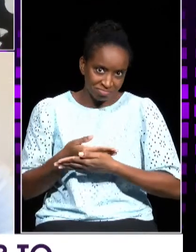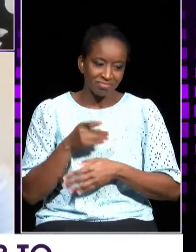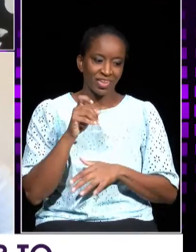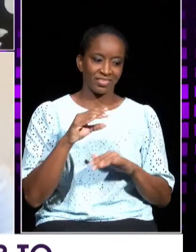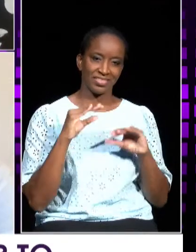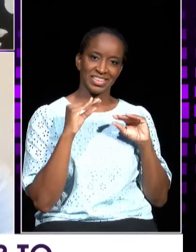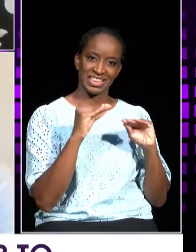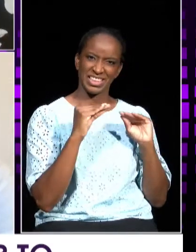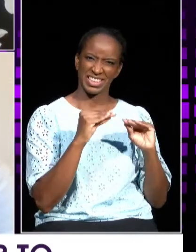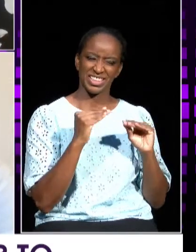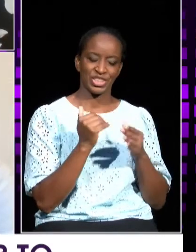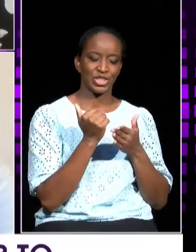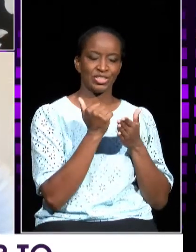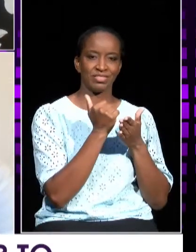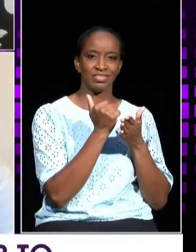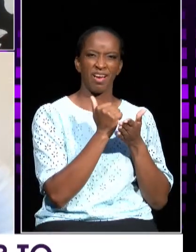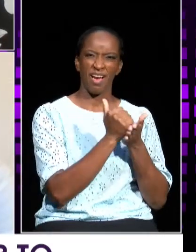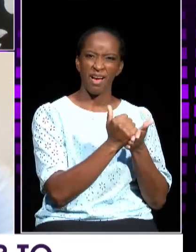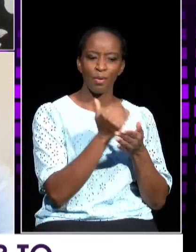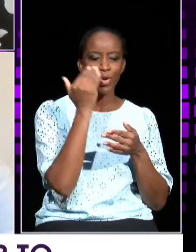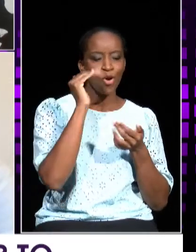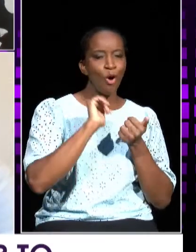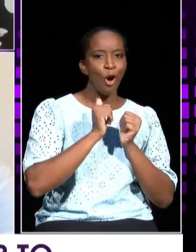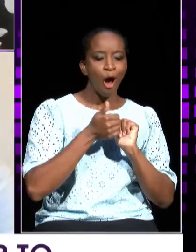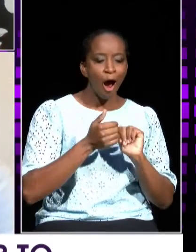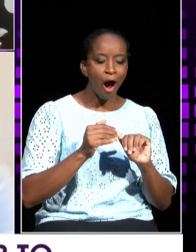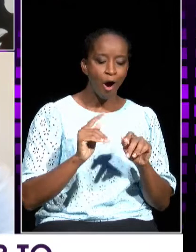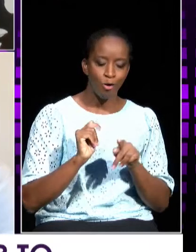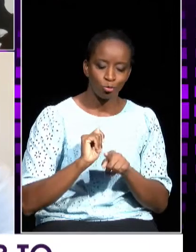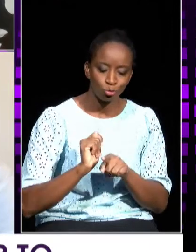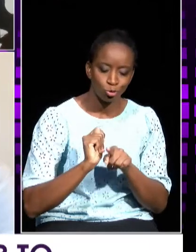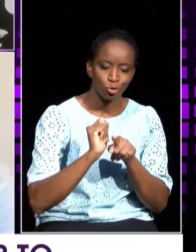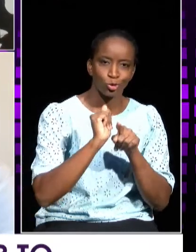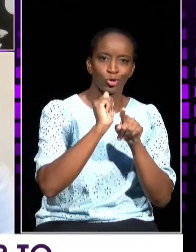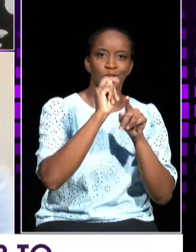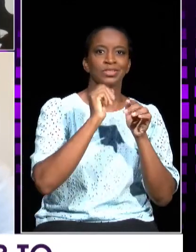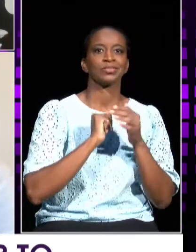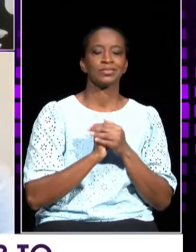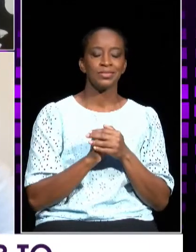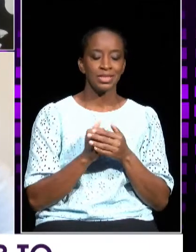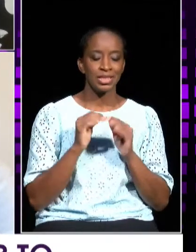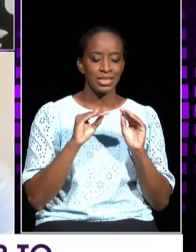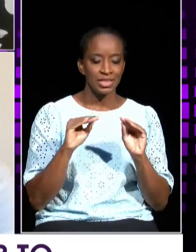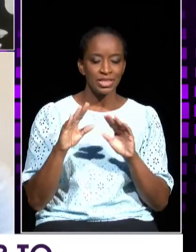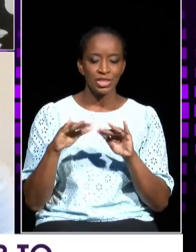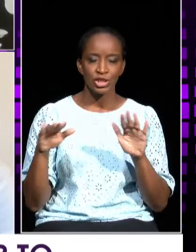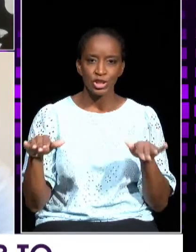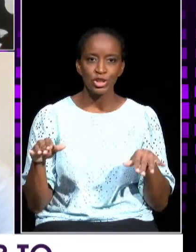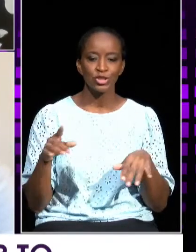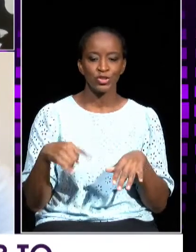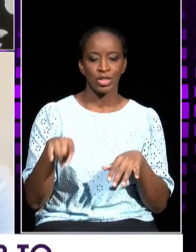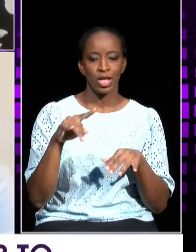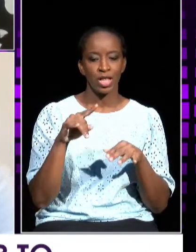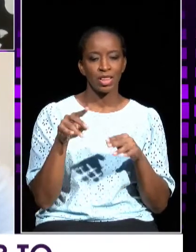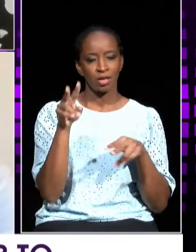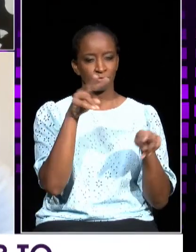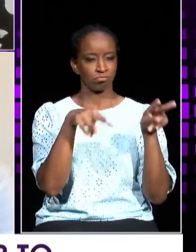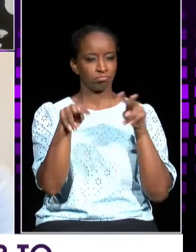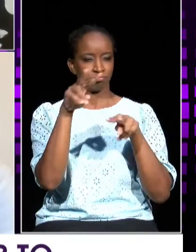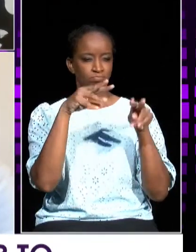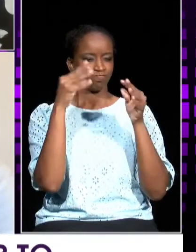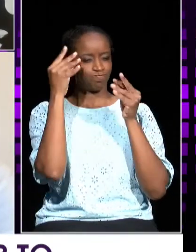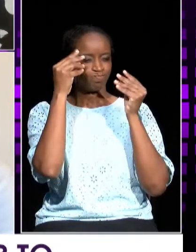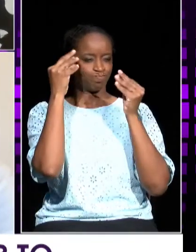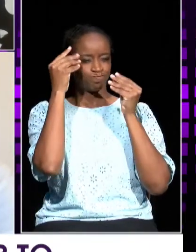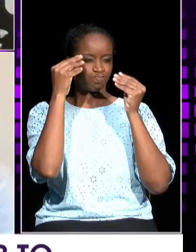and teach them positive critical thinking skills or conflict resolution skills. So we are going to head to a quick break